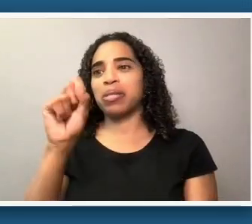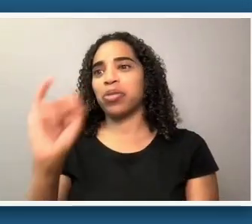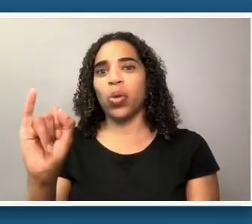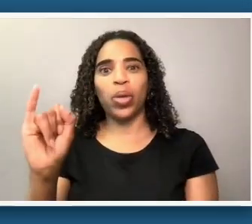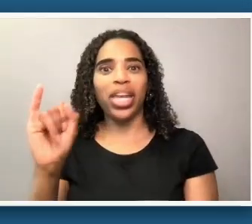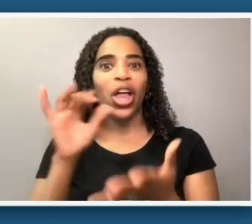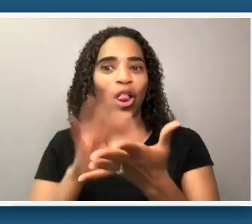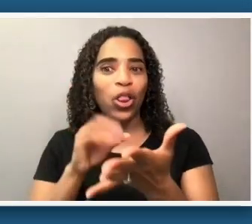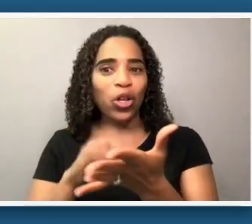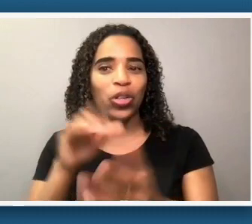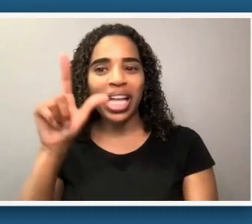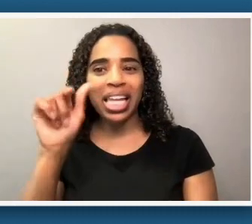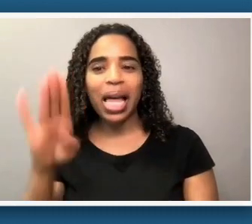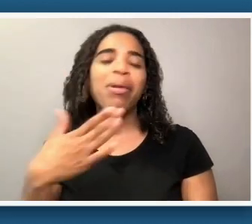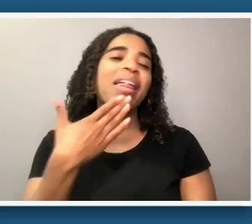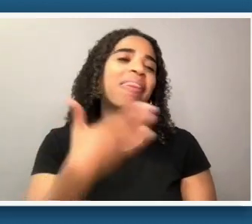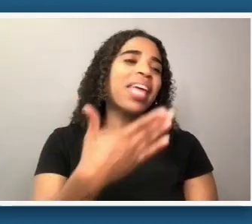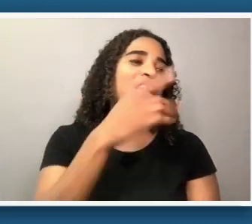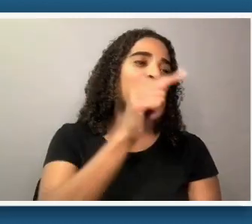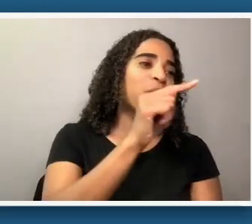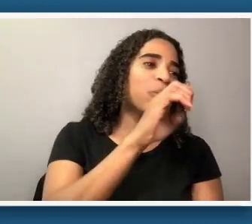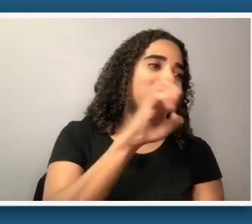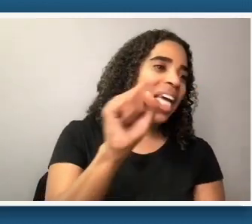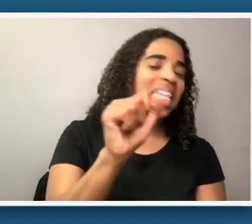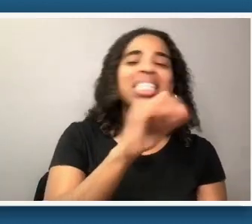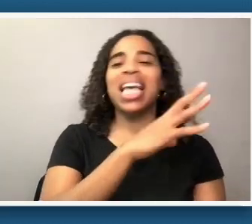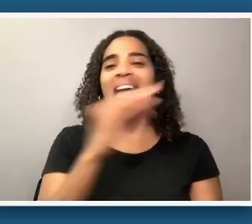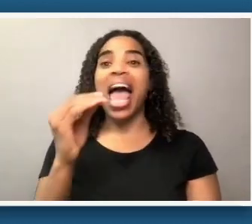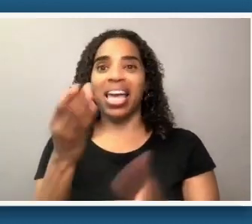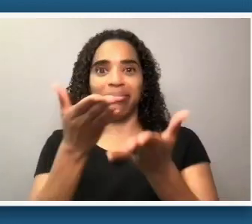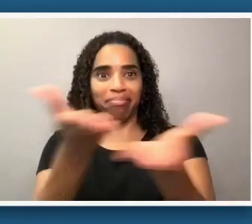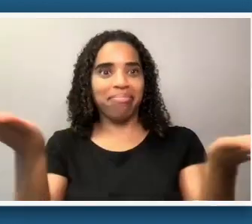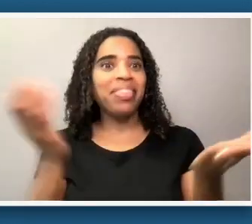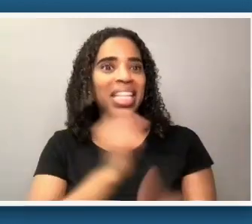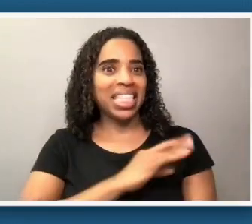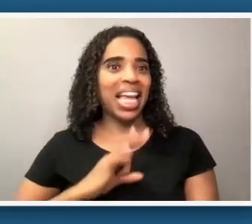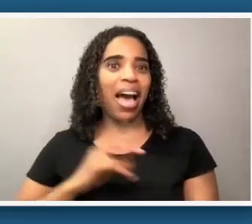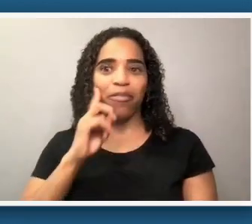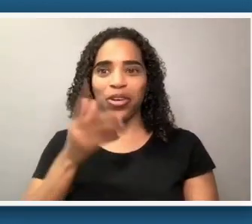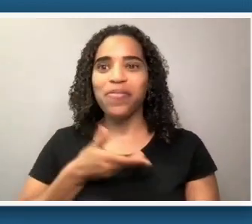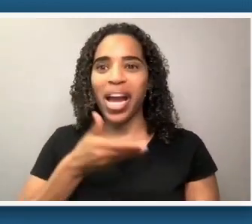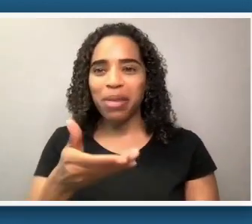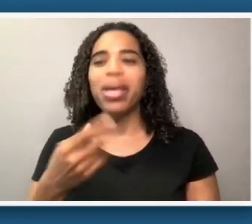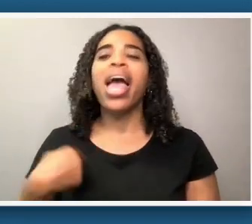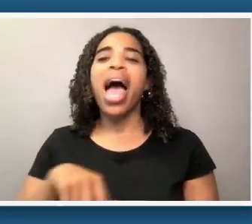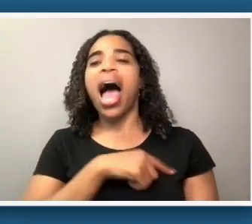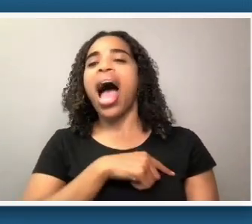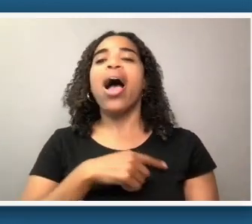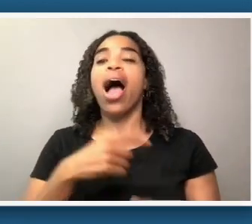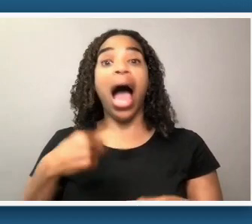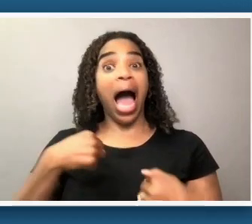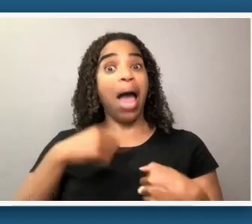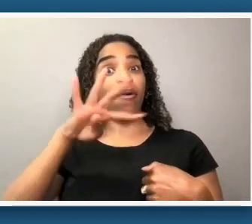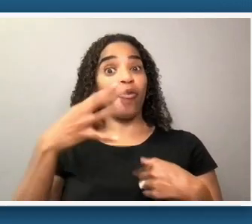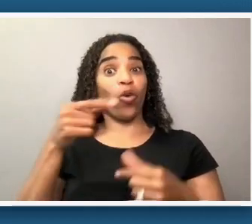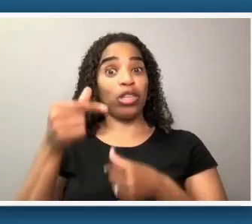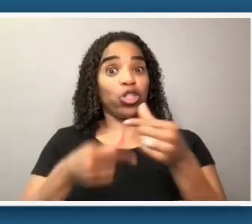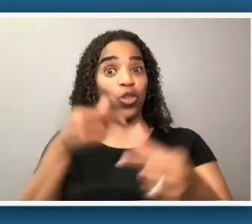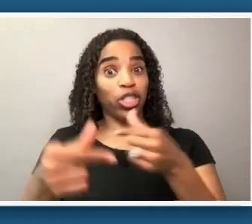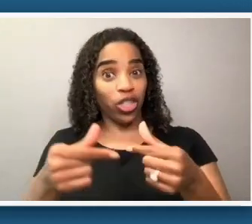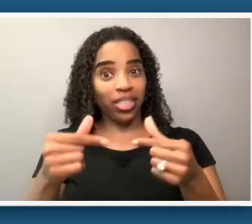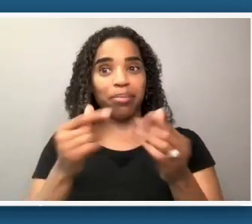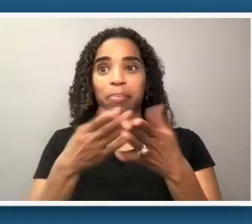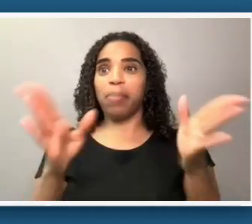and the National Education Summit staff for inviting me. I'm a fourth generation public school educator with 27